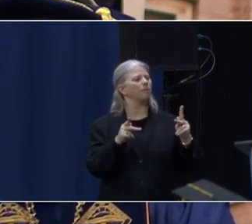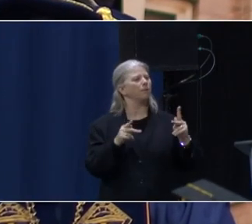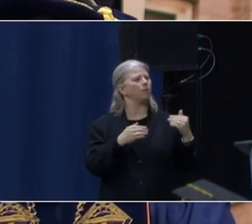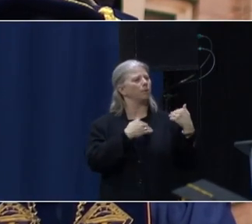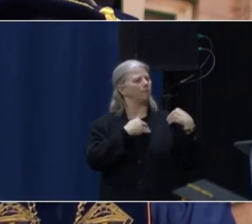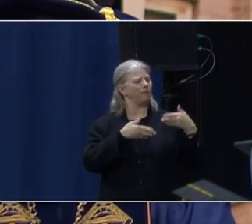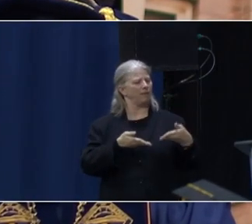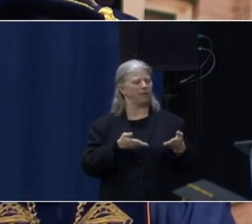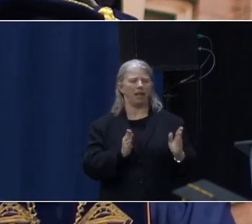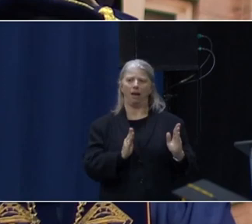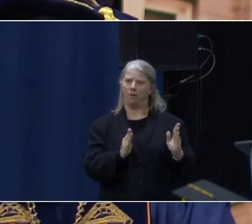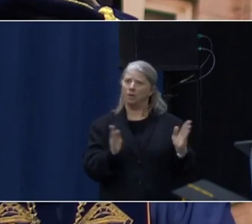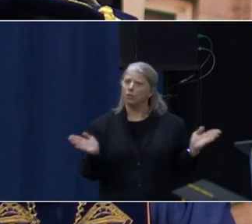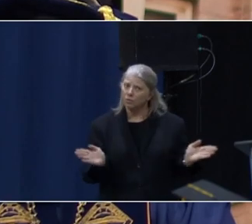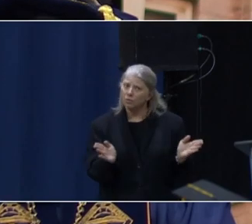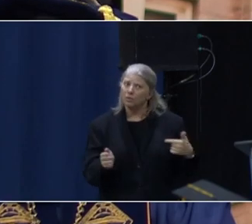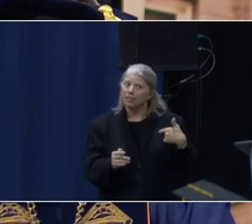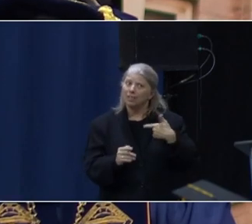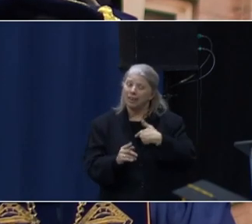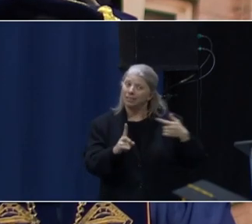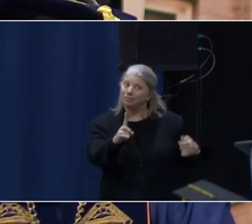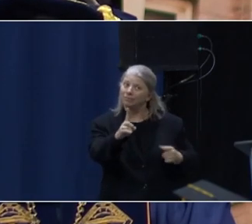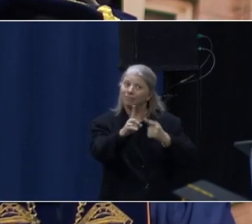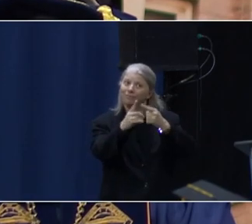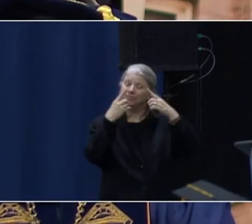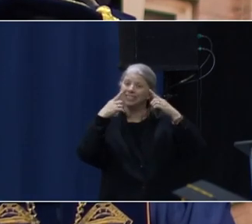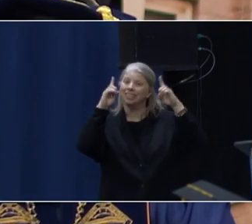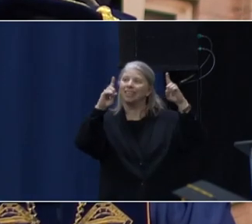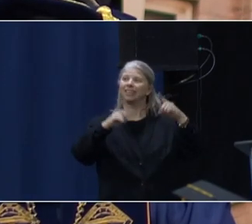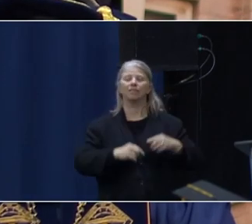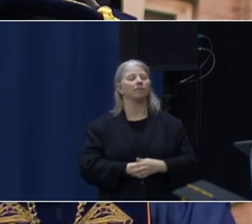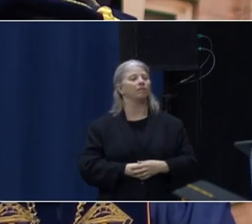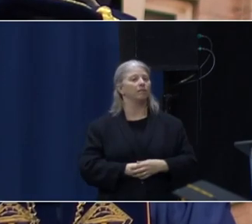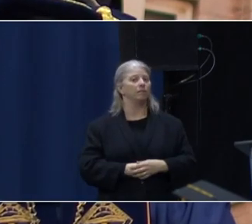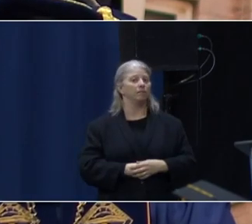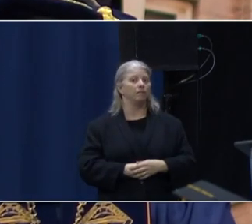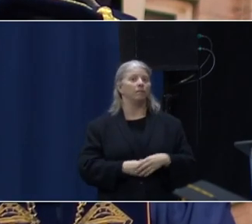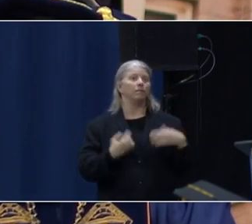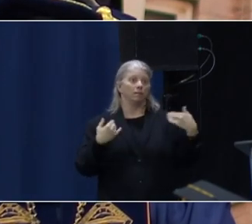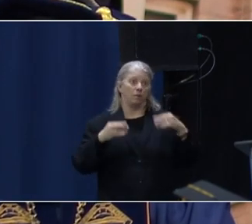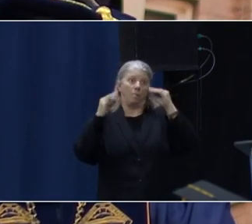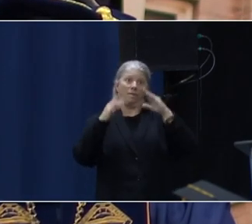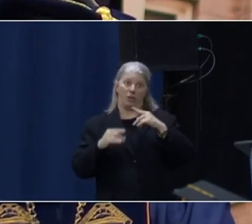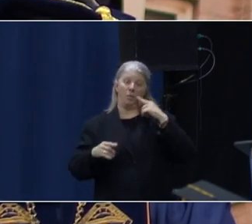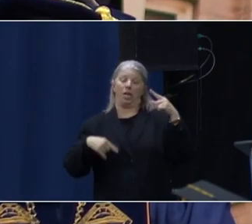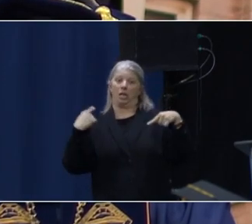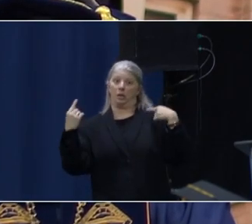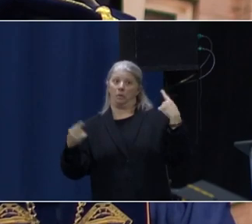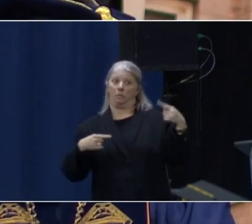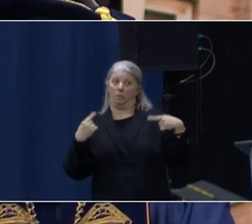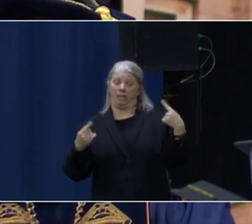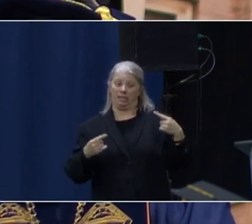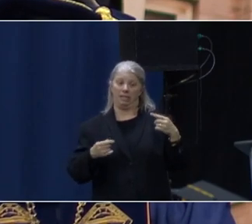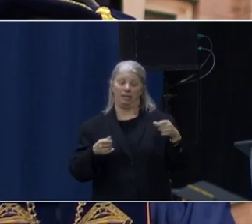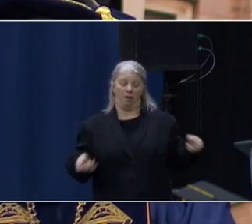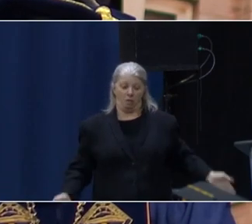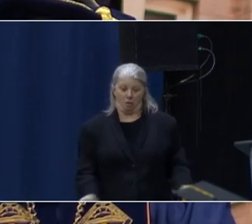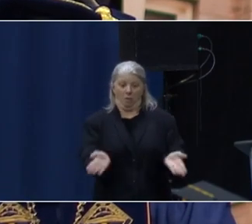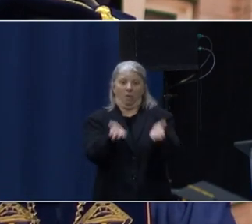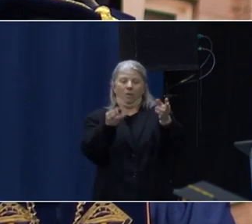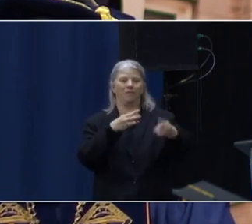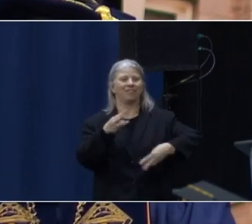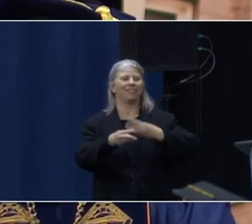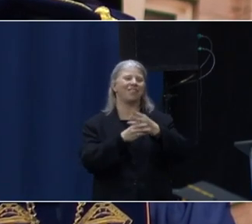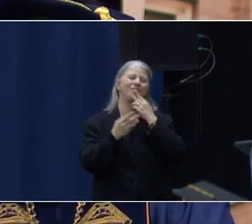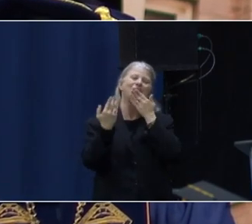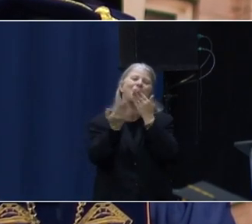for allowing and even encouraging us to pursue our success. As crazy as all of our professors are for unleashing us upon the world, I am